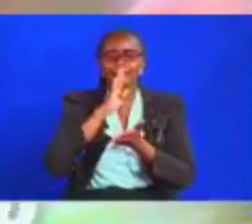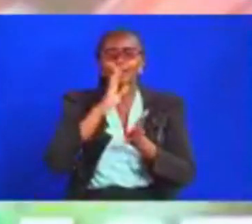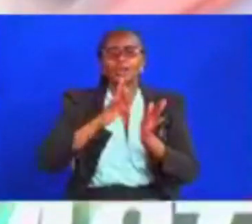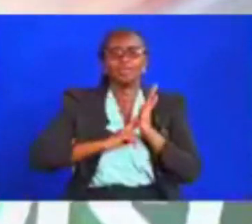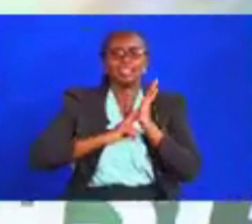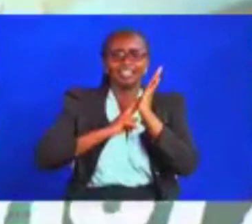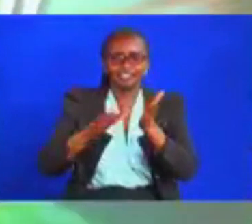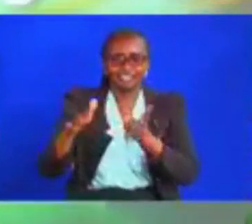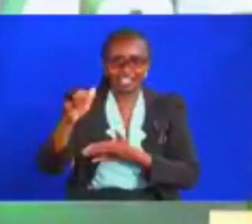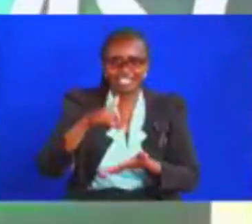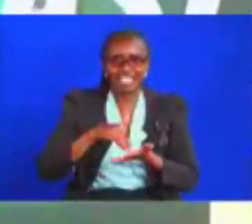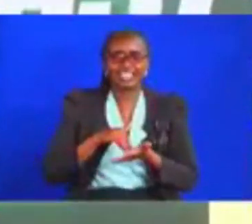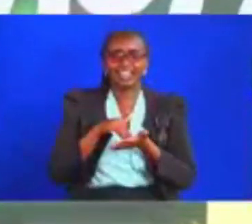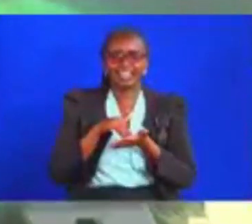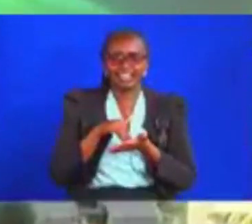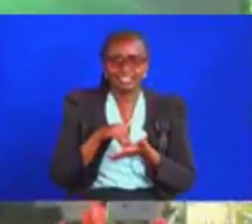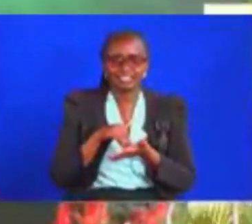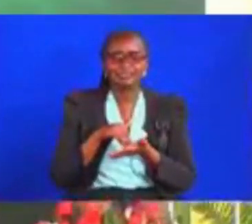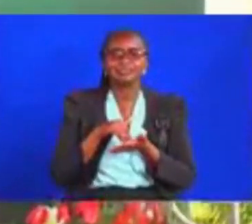again.